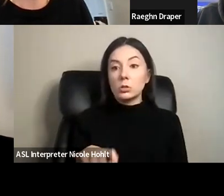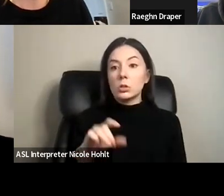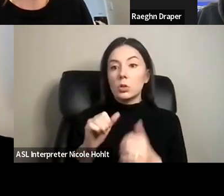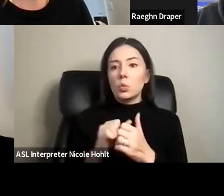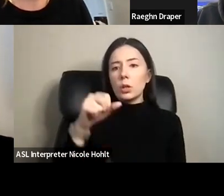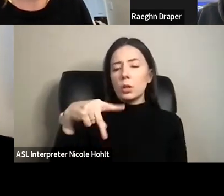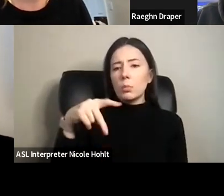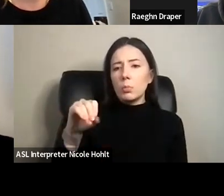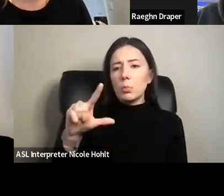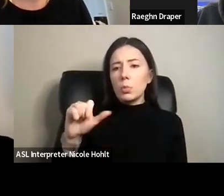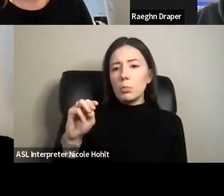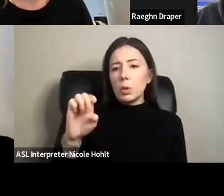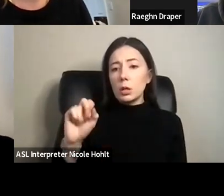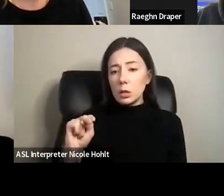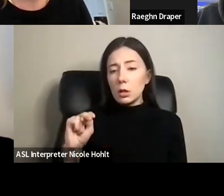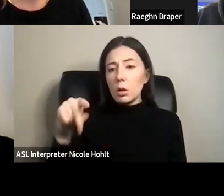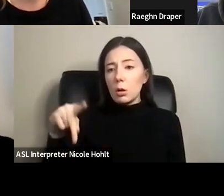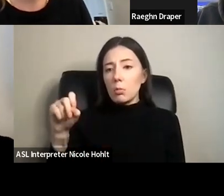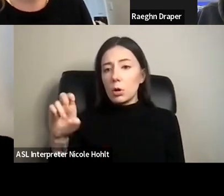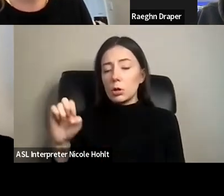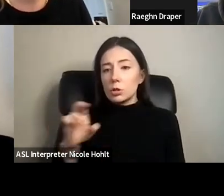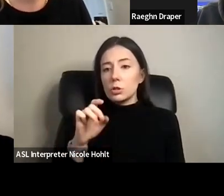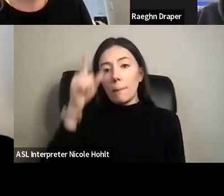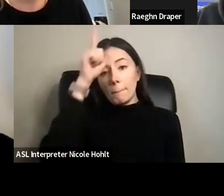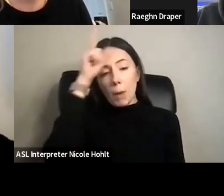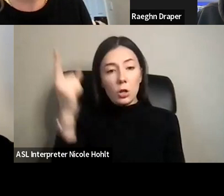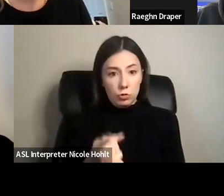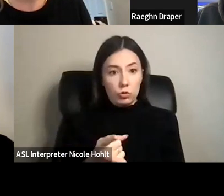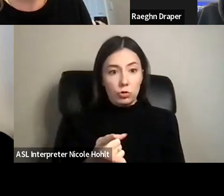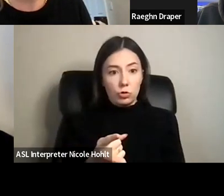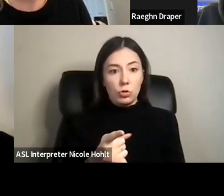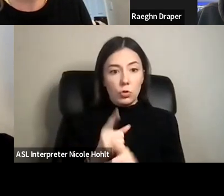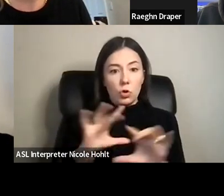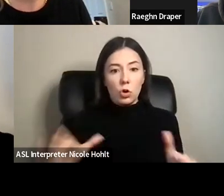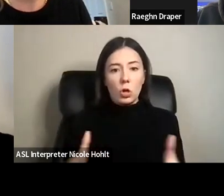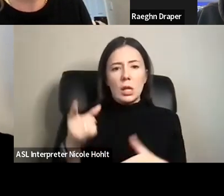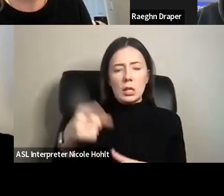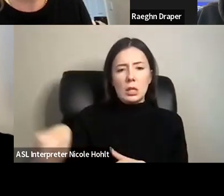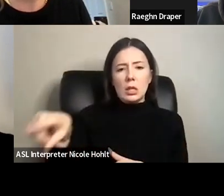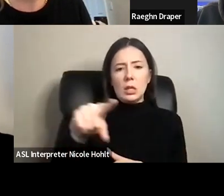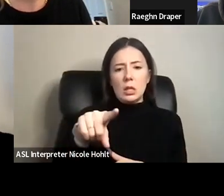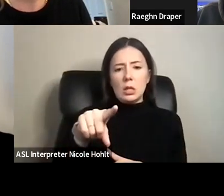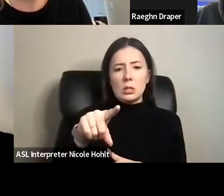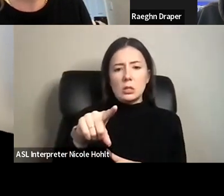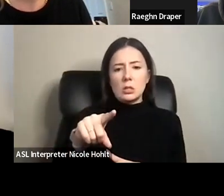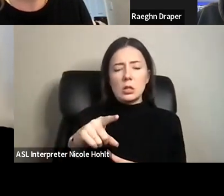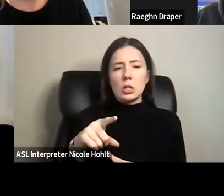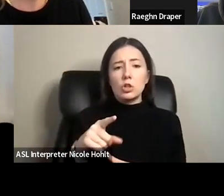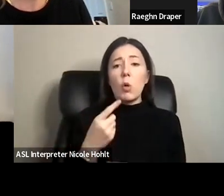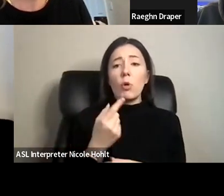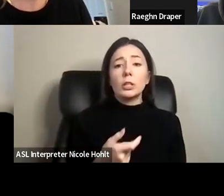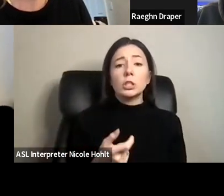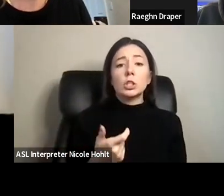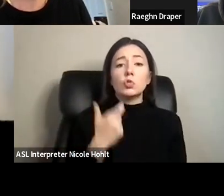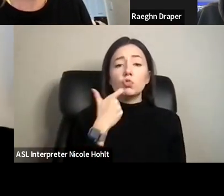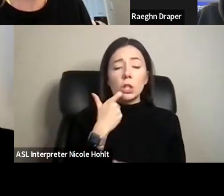Pullman Porters, the sleeping Pullman Porters brothers. And they were freely new slaves